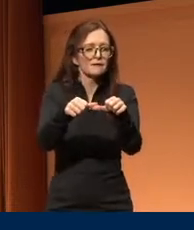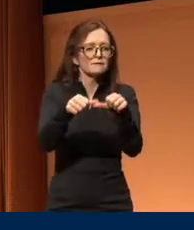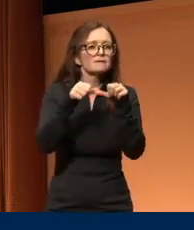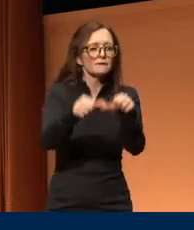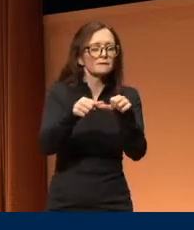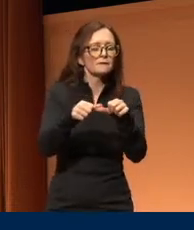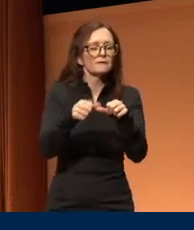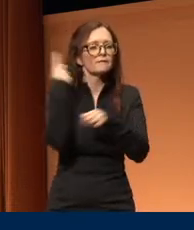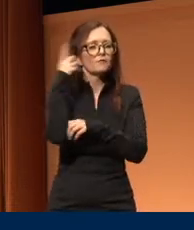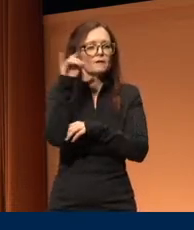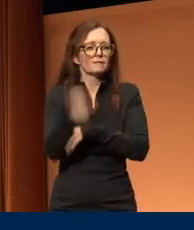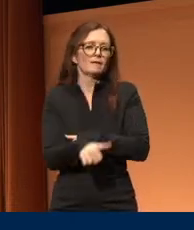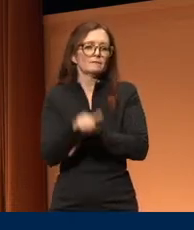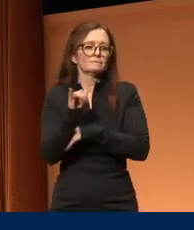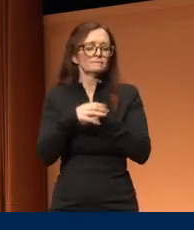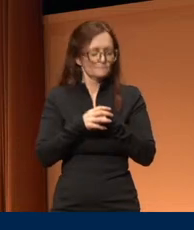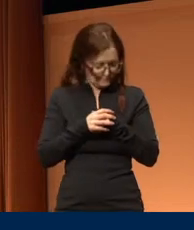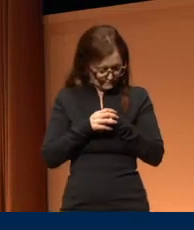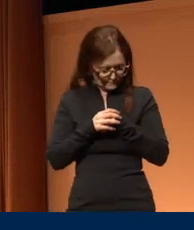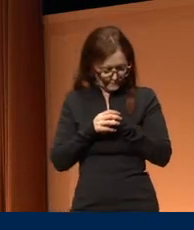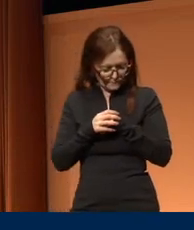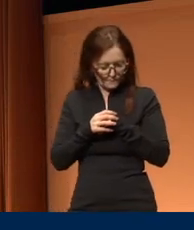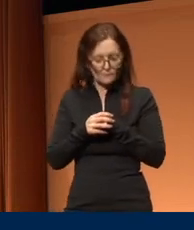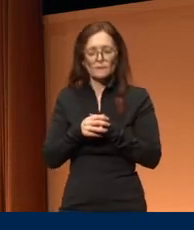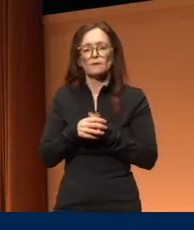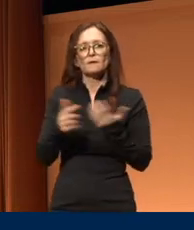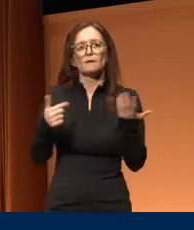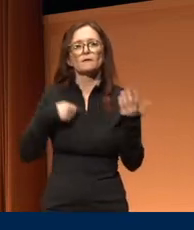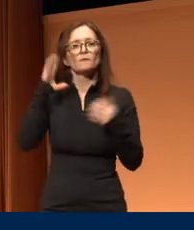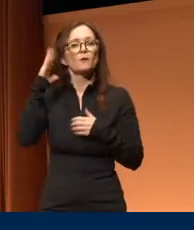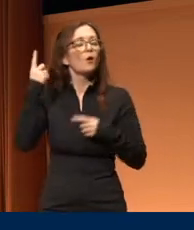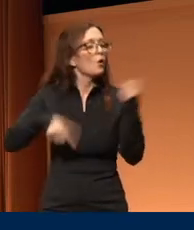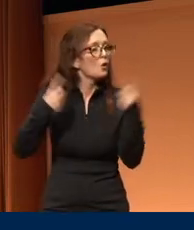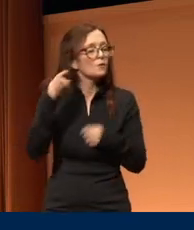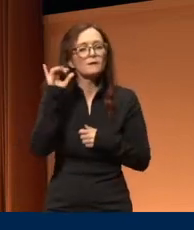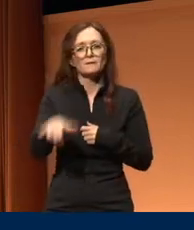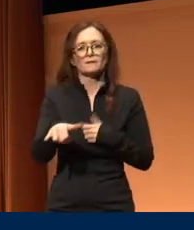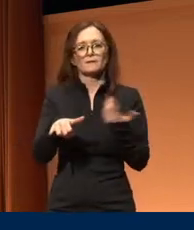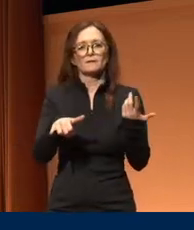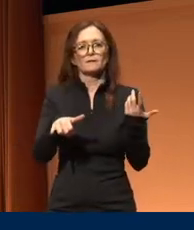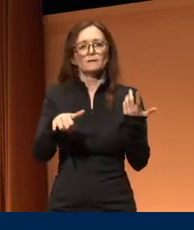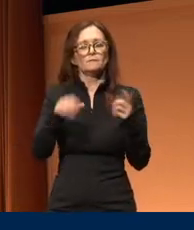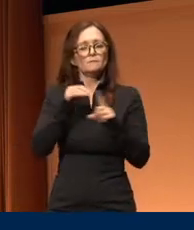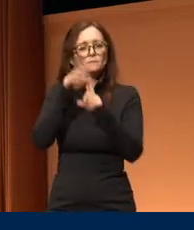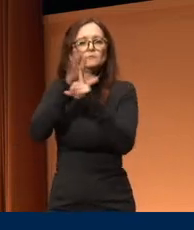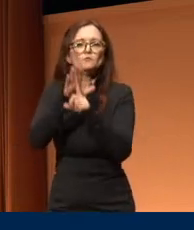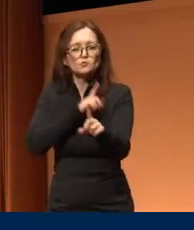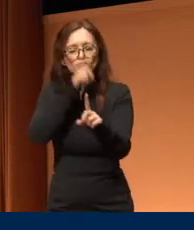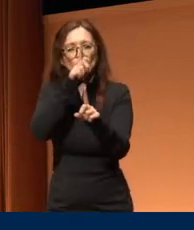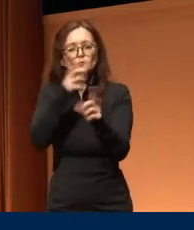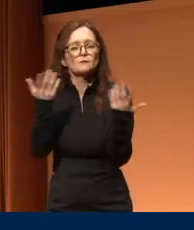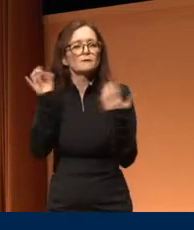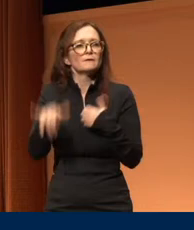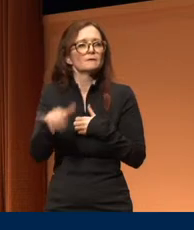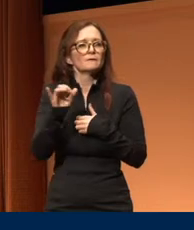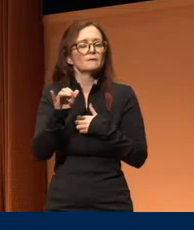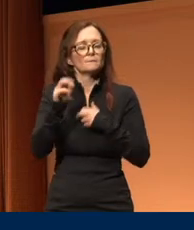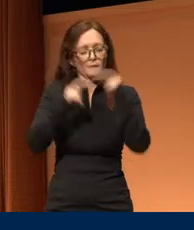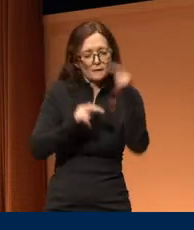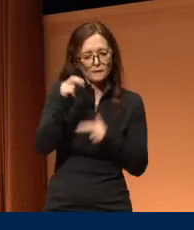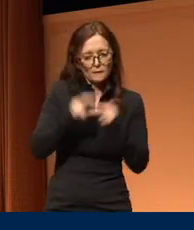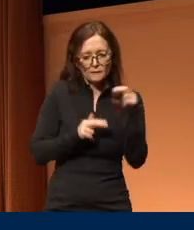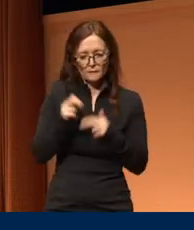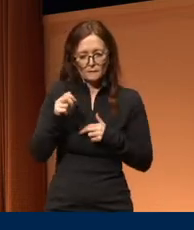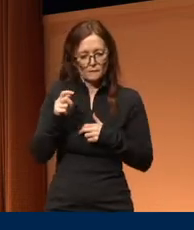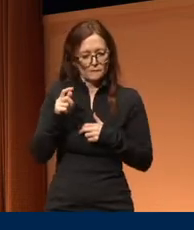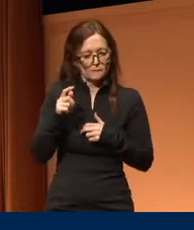the citizens' assemblies I observed. In turn, I will also argue that it is an orientation toward truth tracking or truth building that is